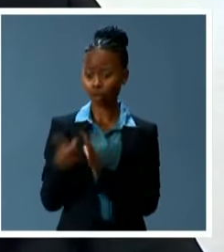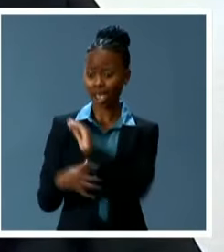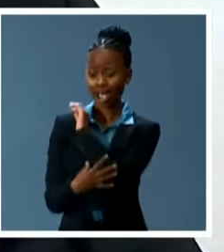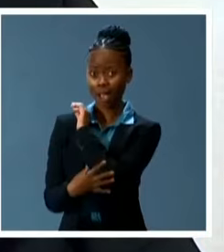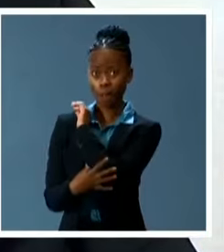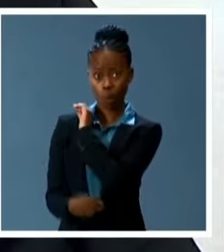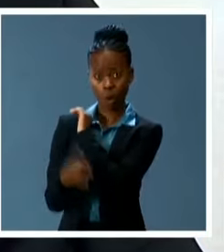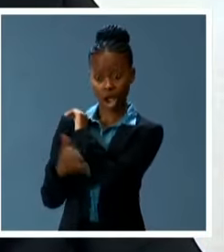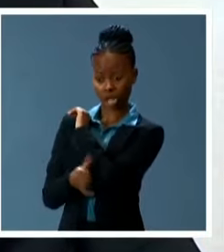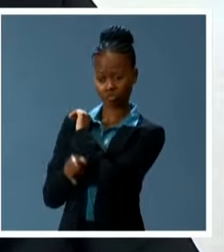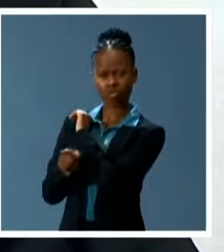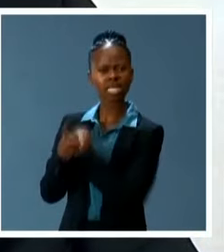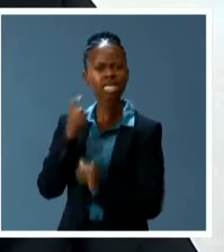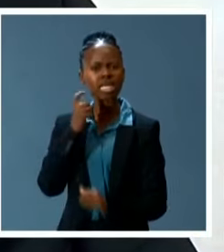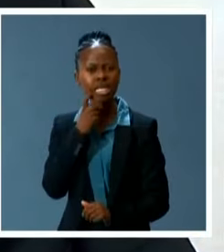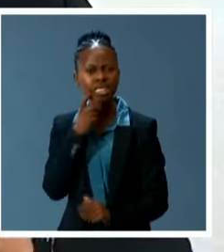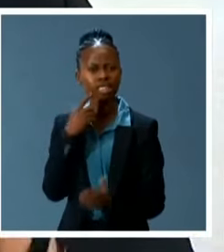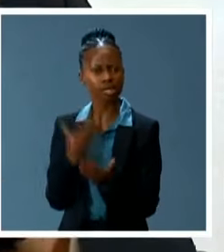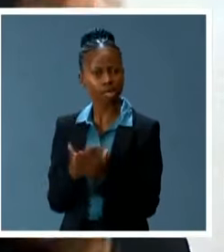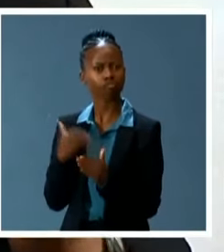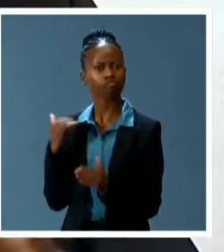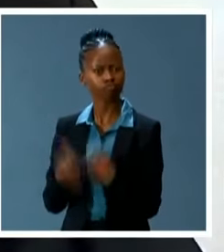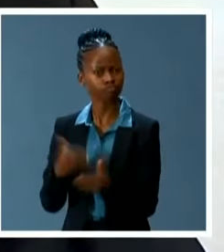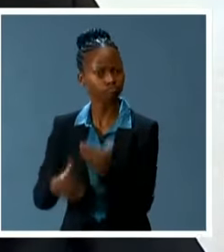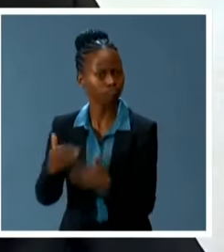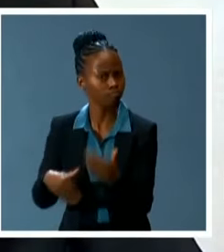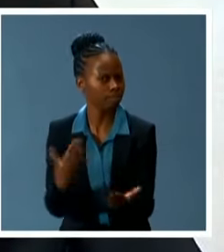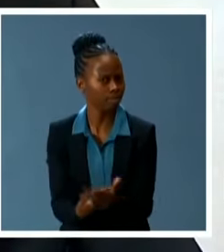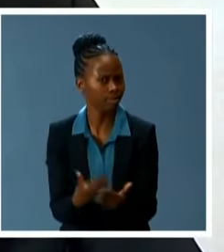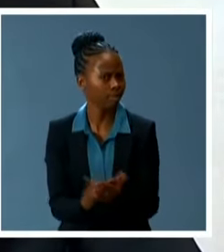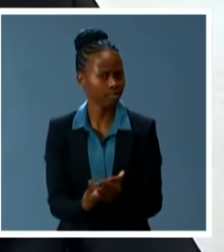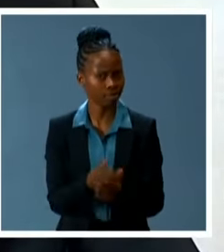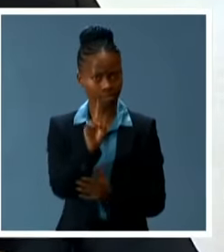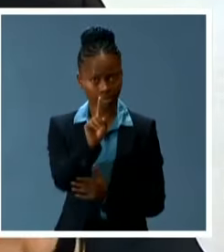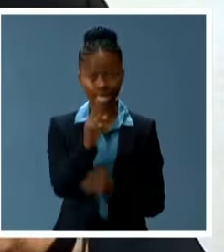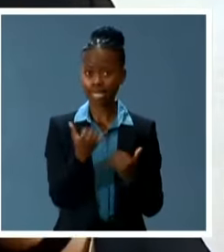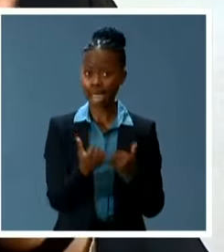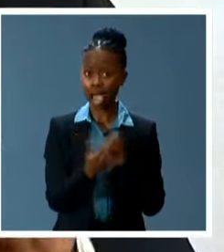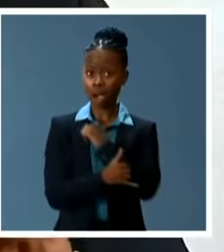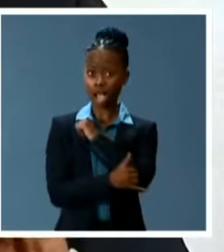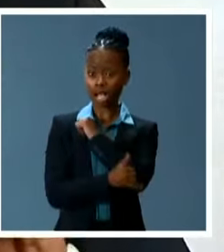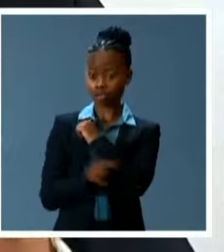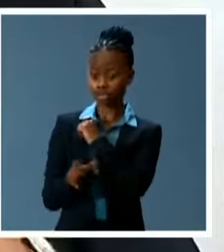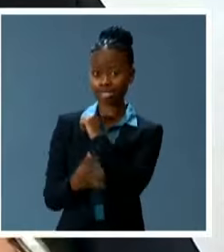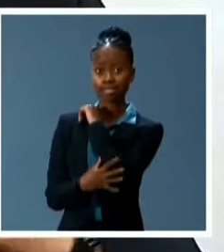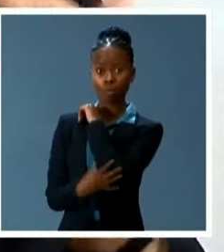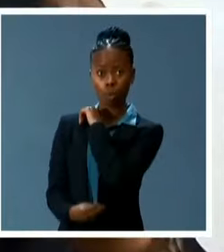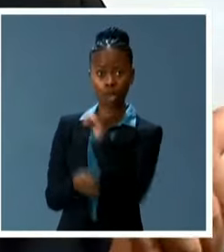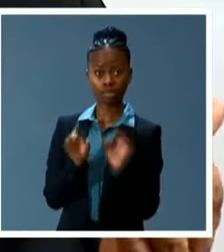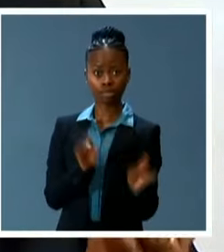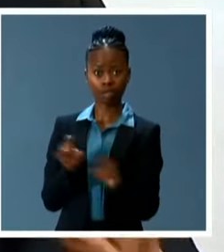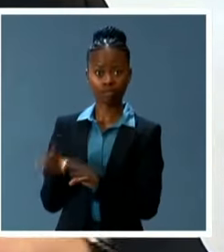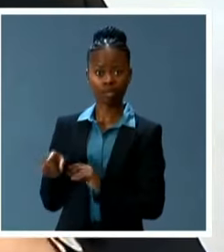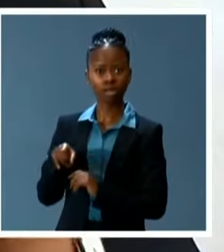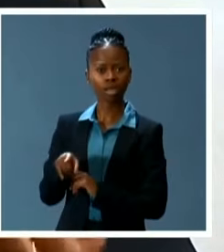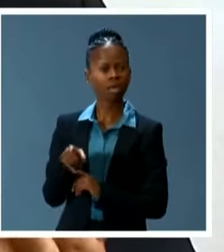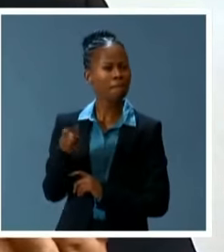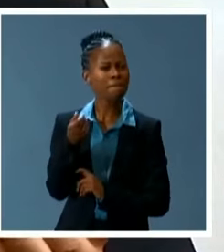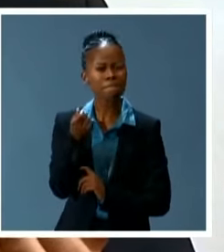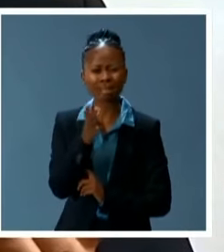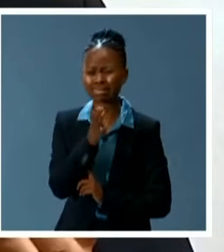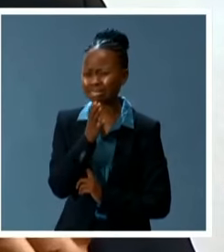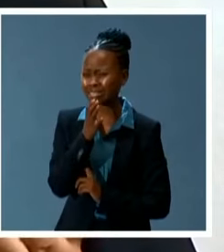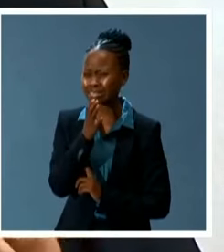is essential for the developing world. If you look at developed countries today, they are spending trillions to respond to the COVID and to boost